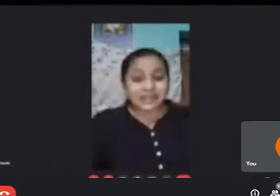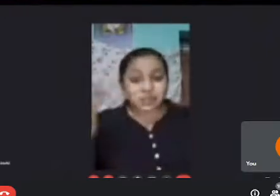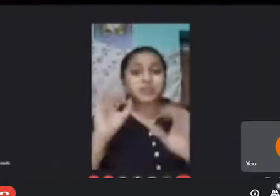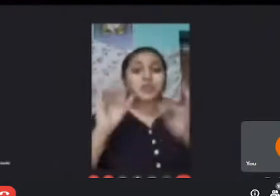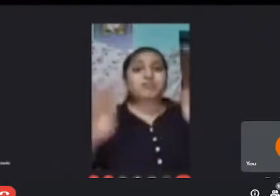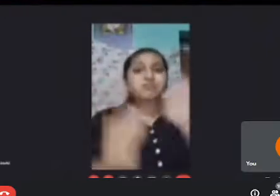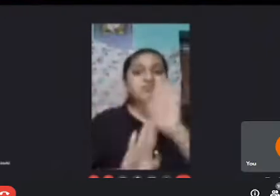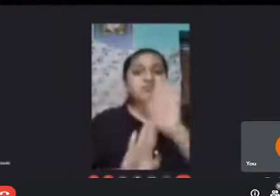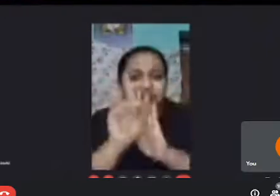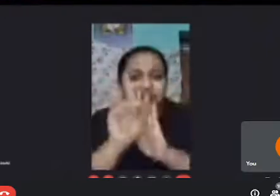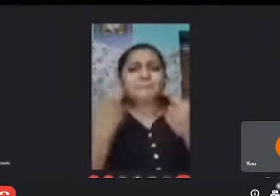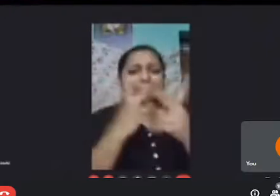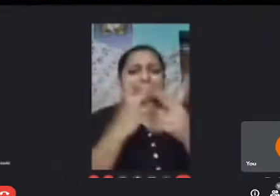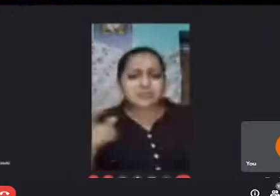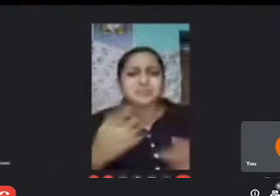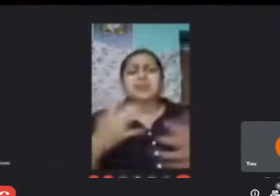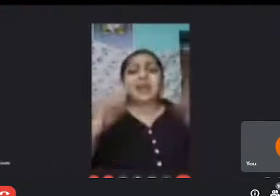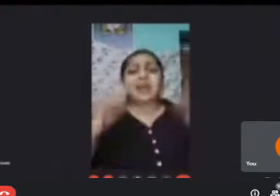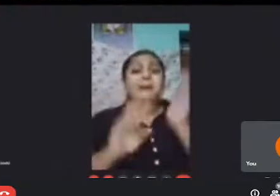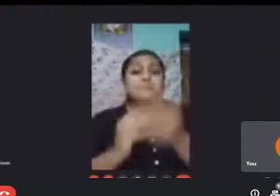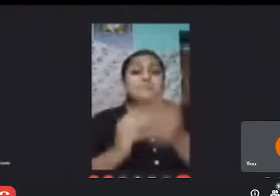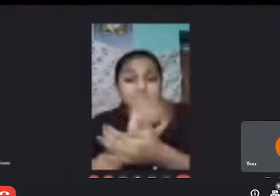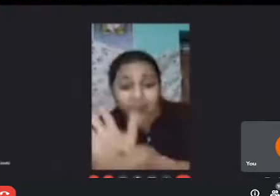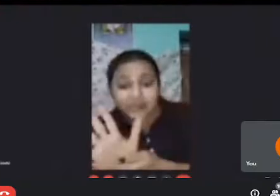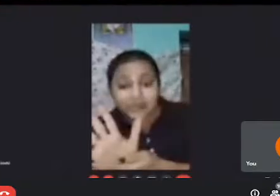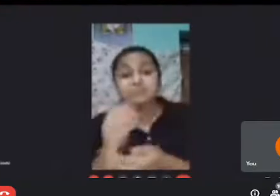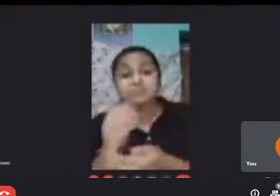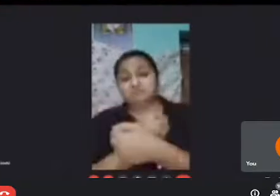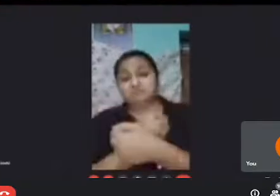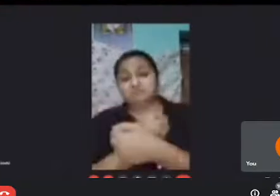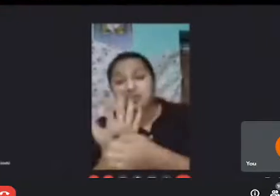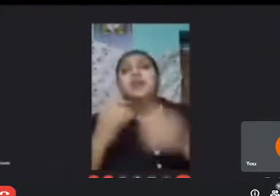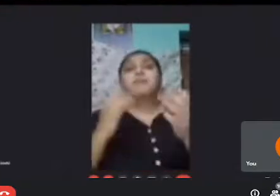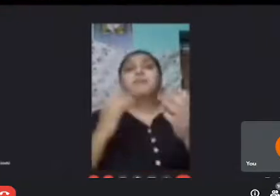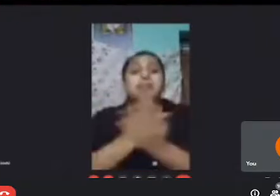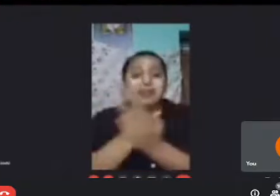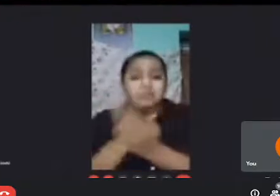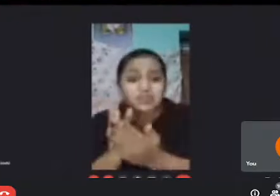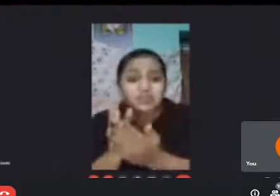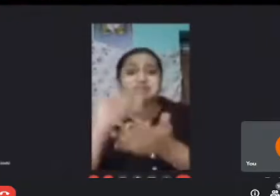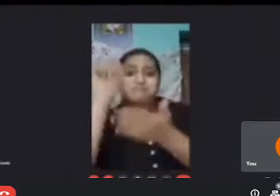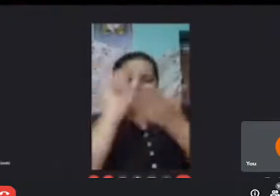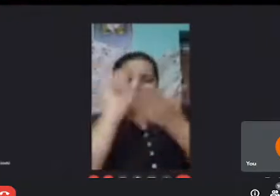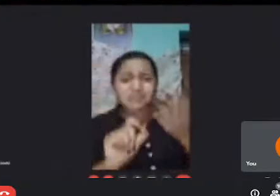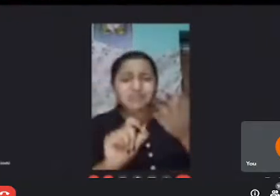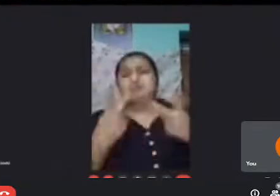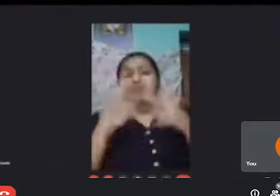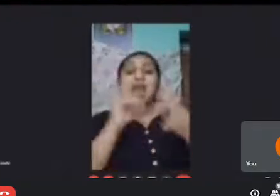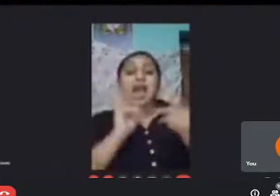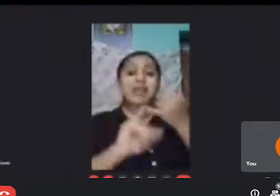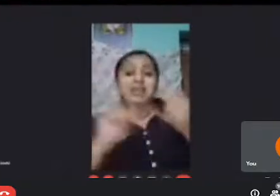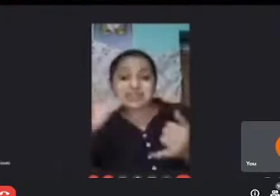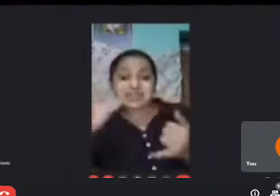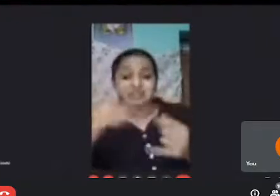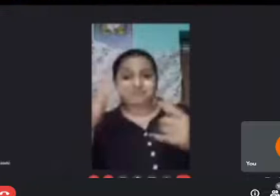multimodal multiliteracies when it comes to ISL. Thank you,